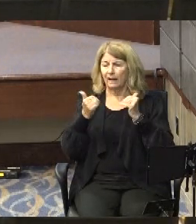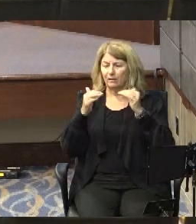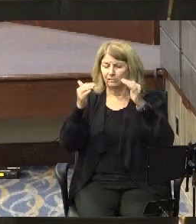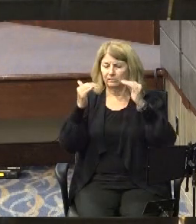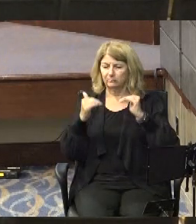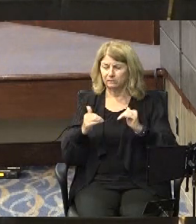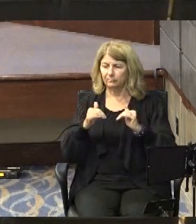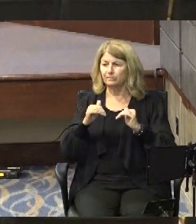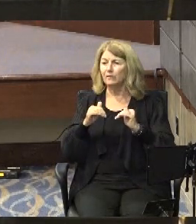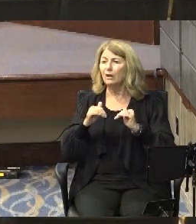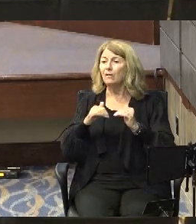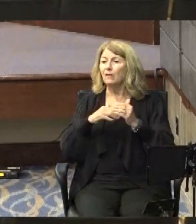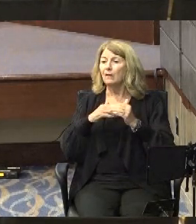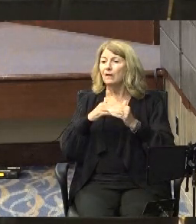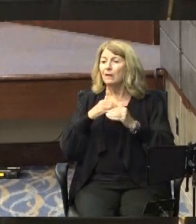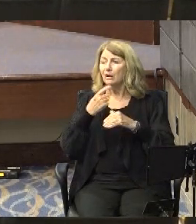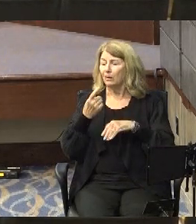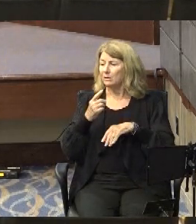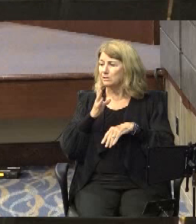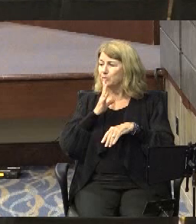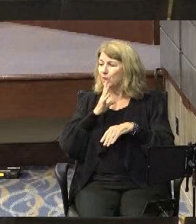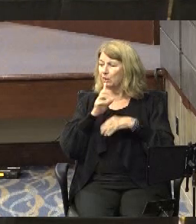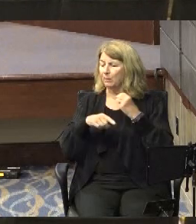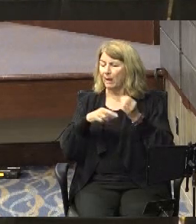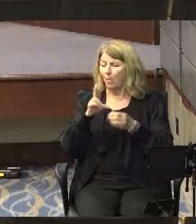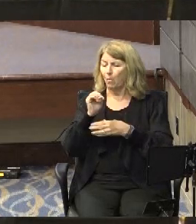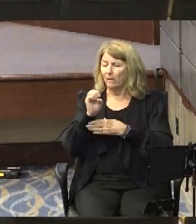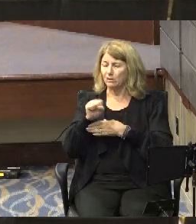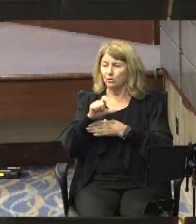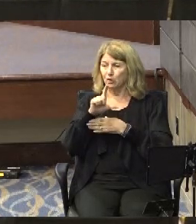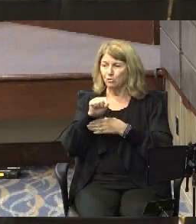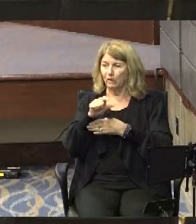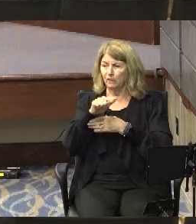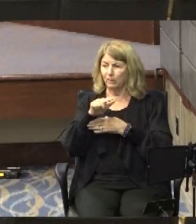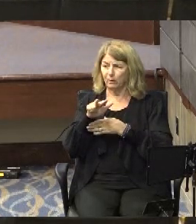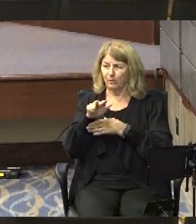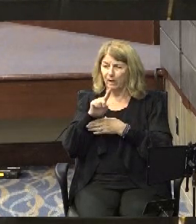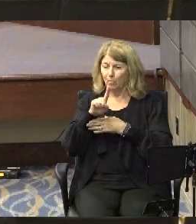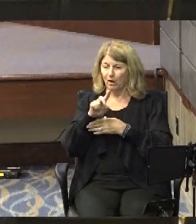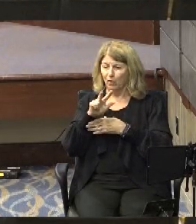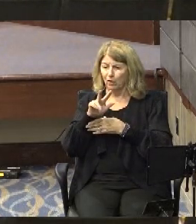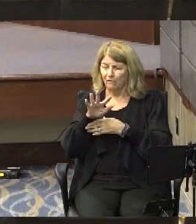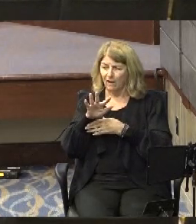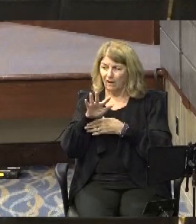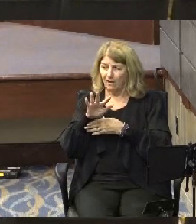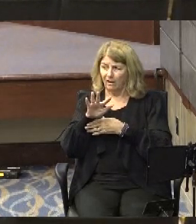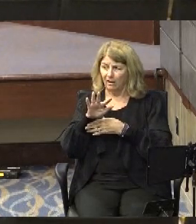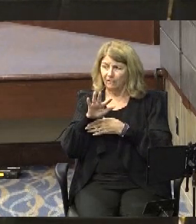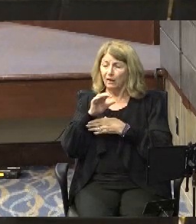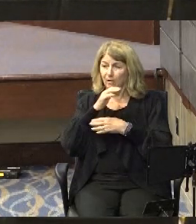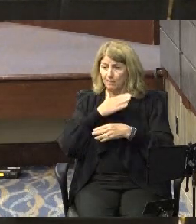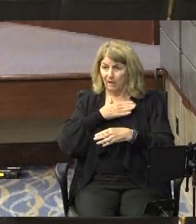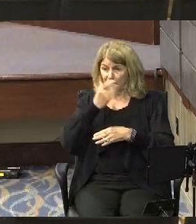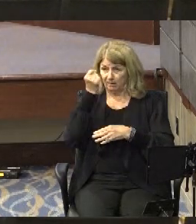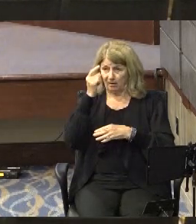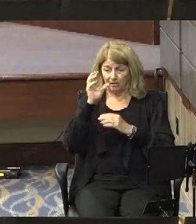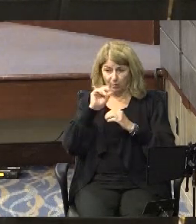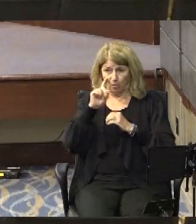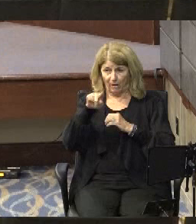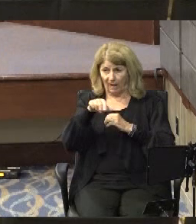on to the next one, spoken on resolution 2023-135. My understanding is no one else here to speak on that